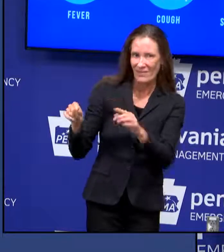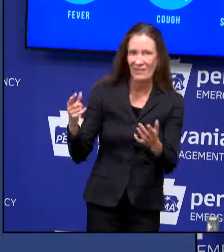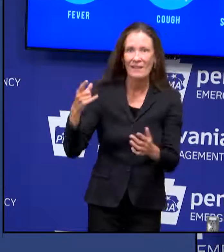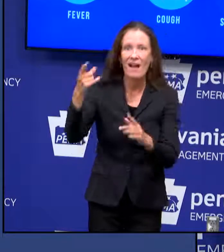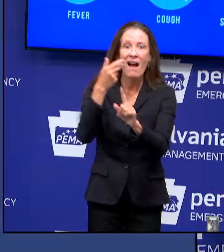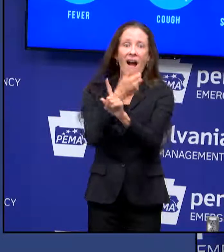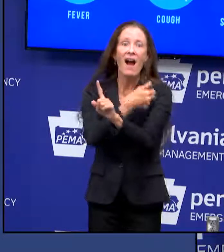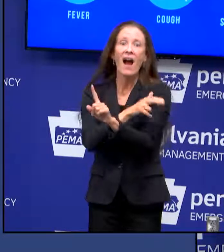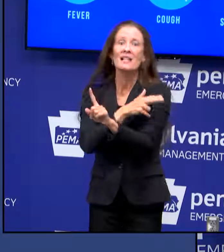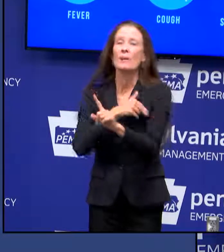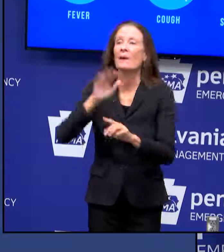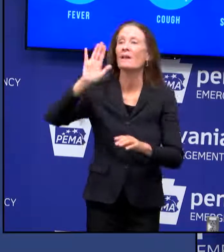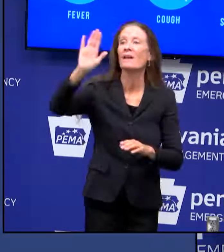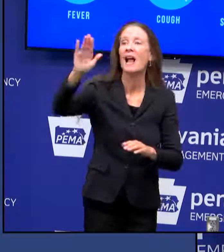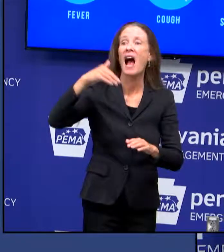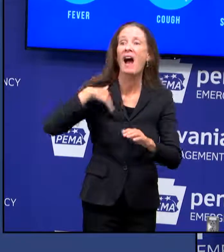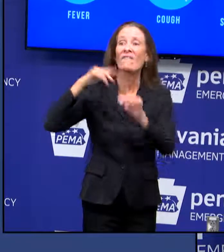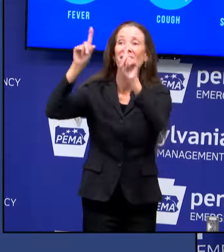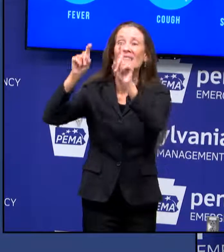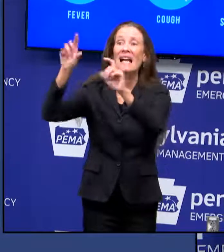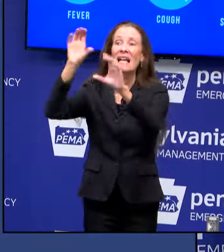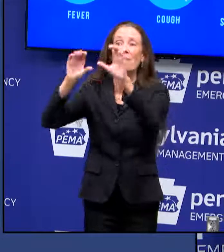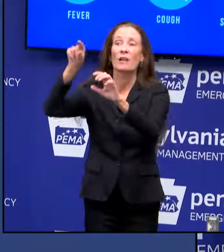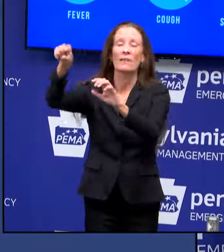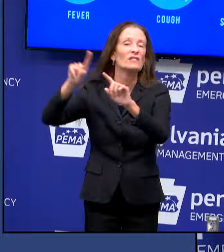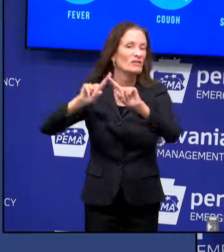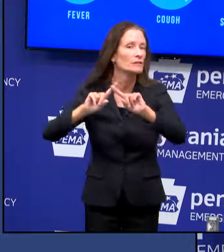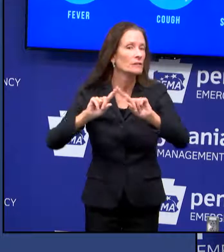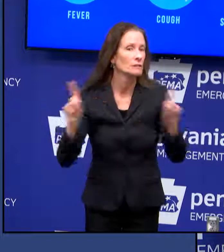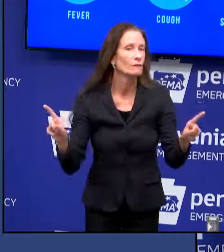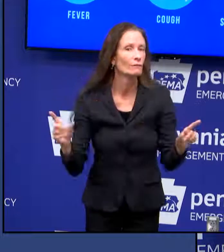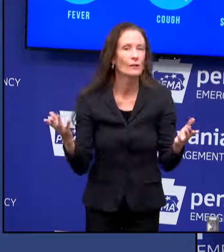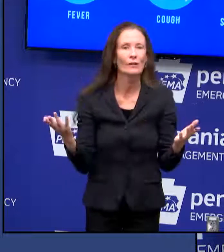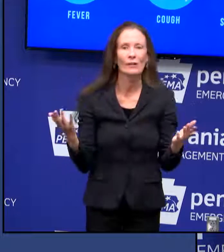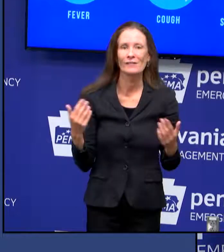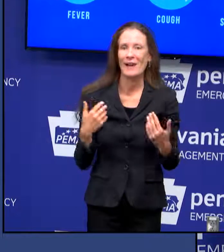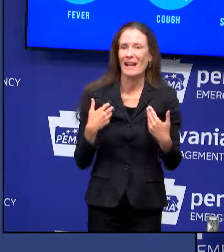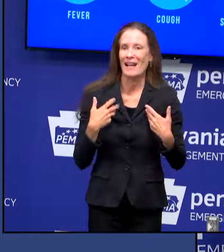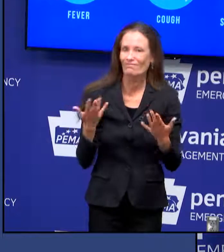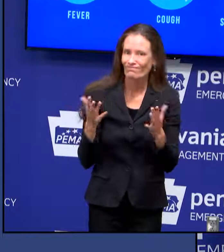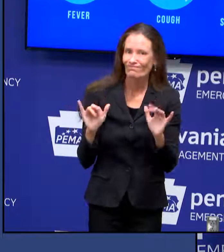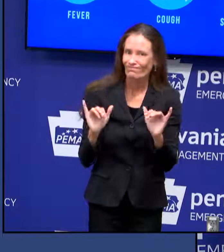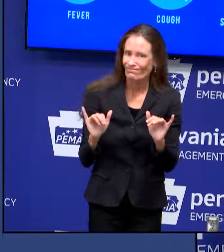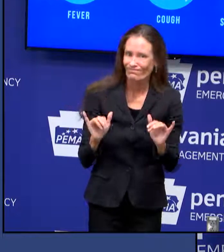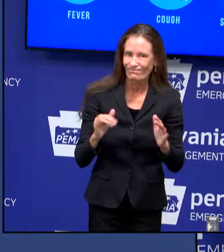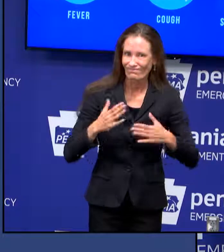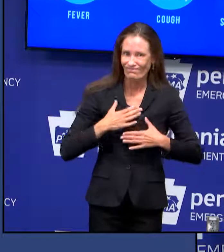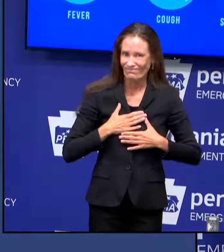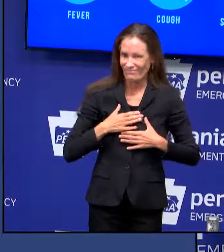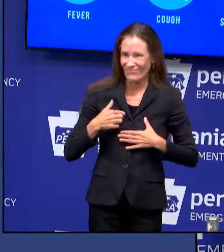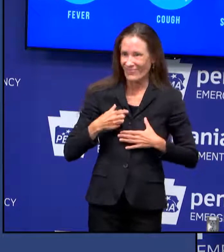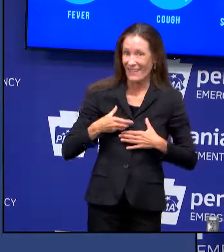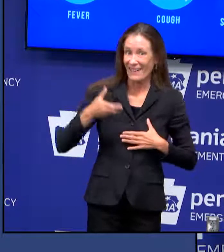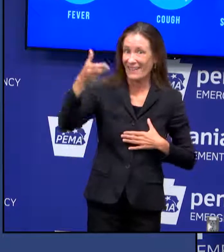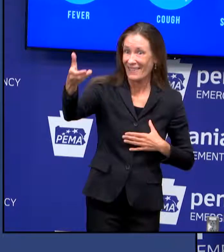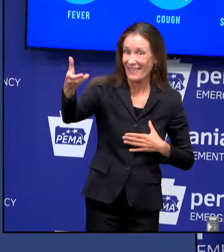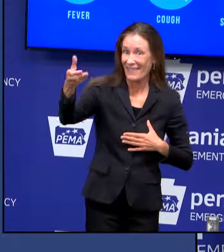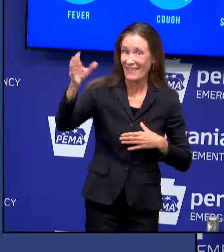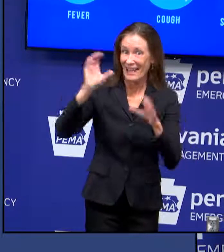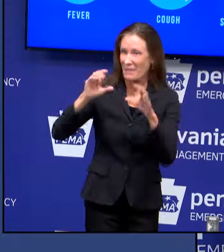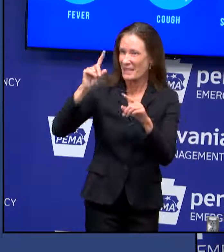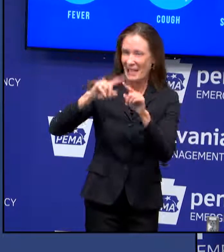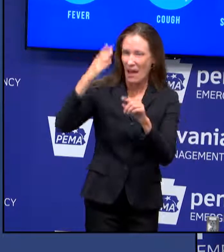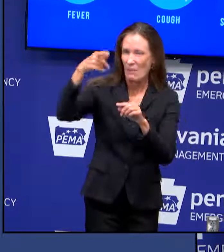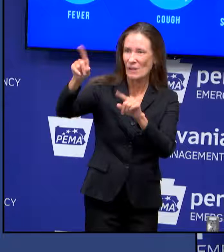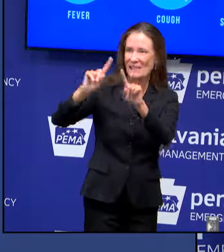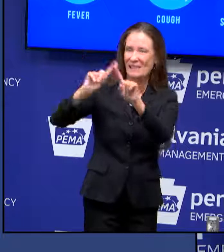have called the companies, and we've called the federal government, and we'll do everything we can to try to source those